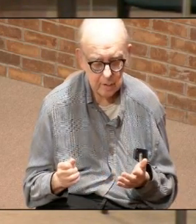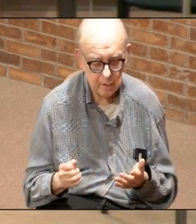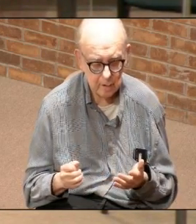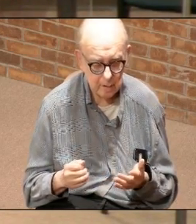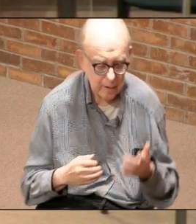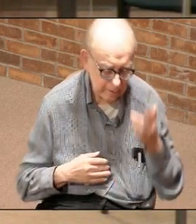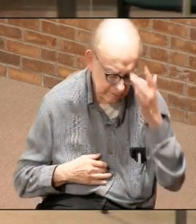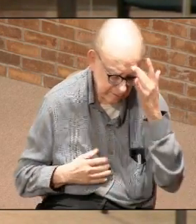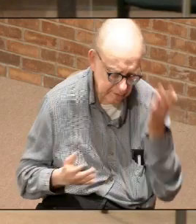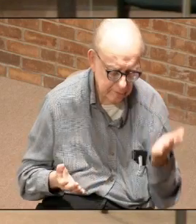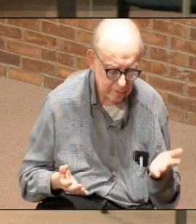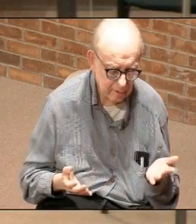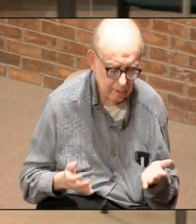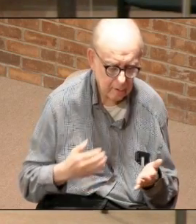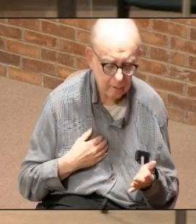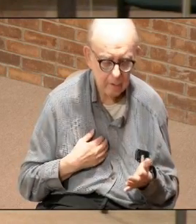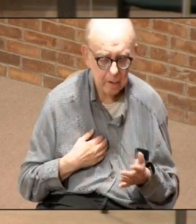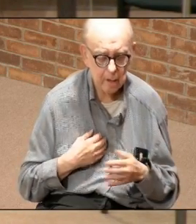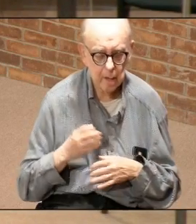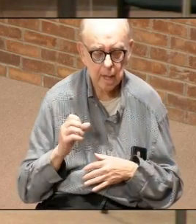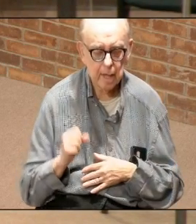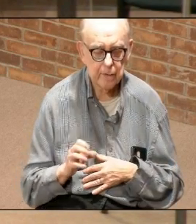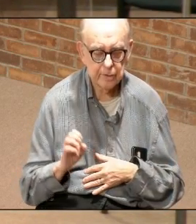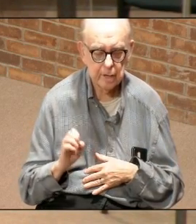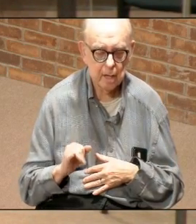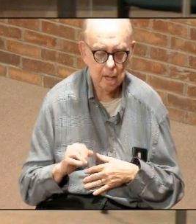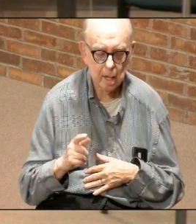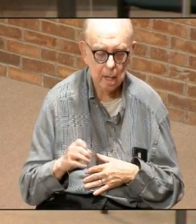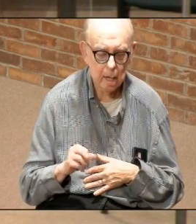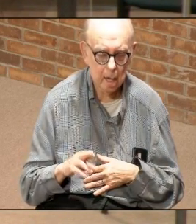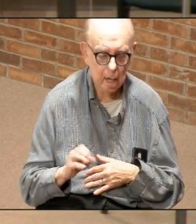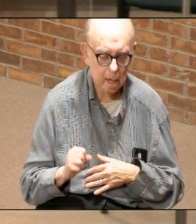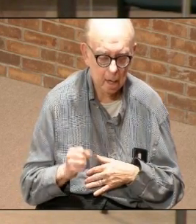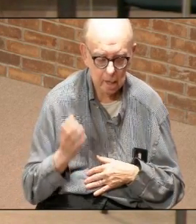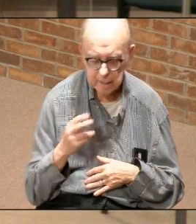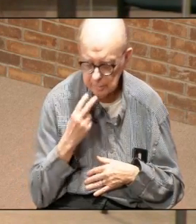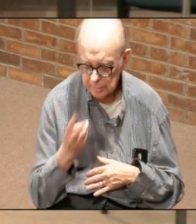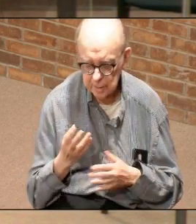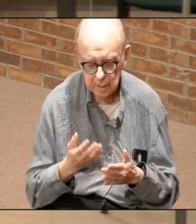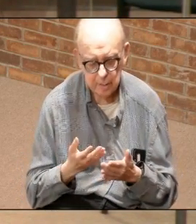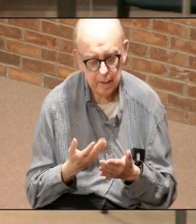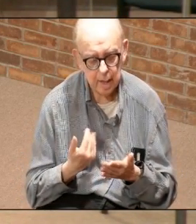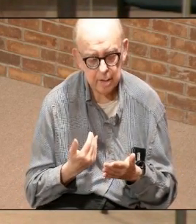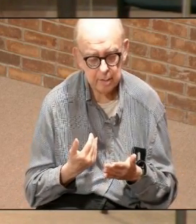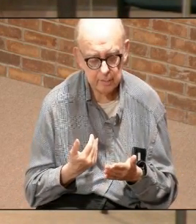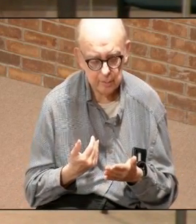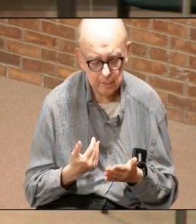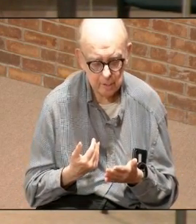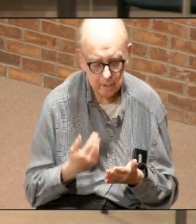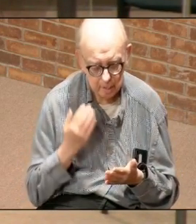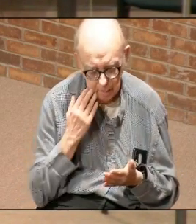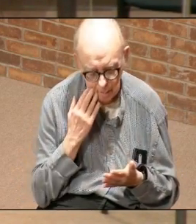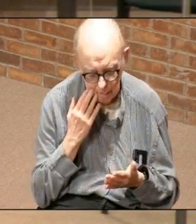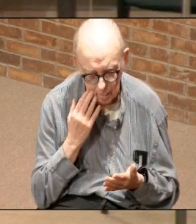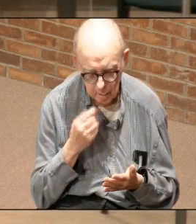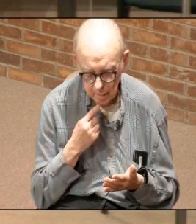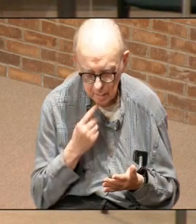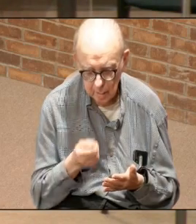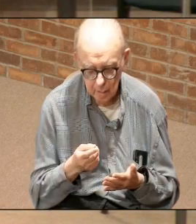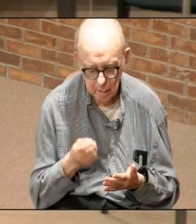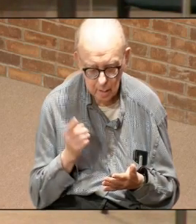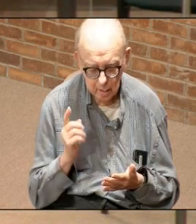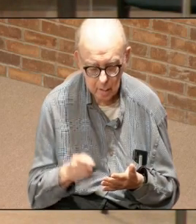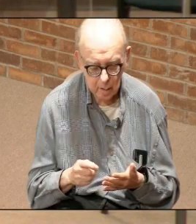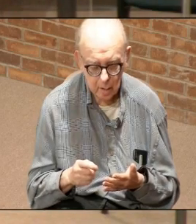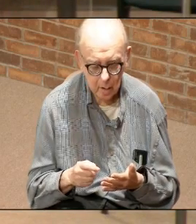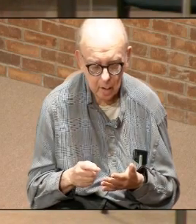it went into there, and she has a seizure. I've never seen that. And the only thing that I know is they tell you that